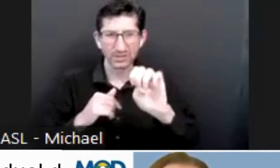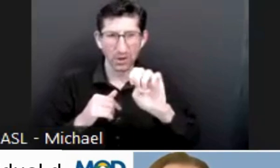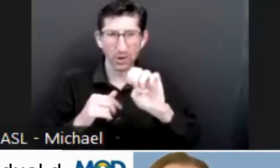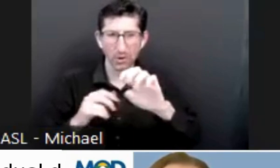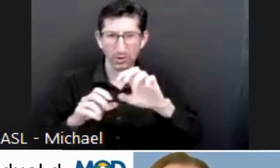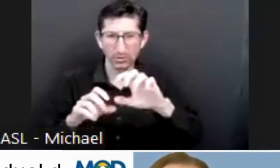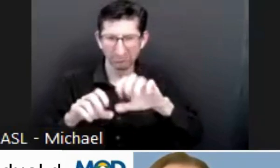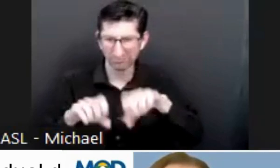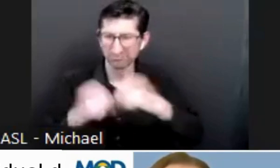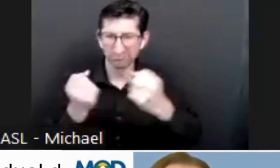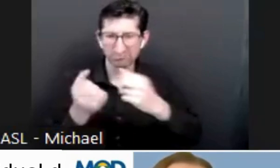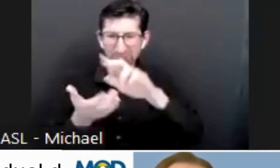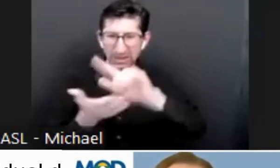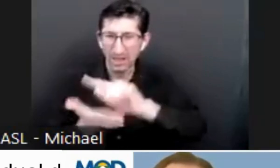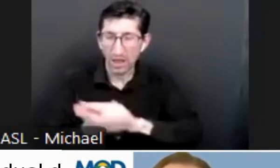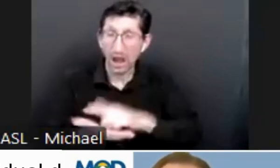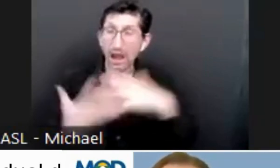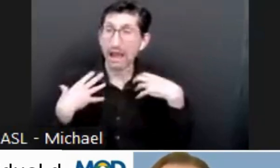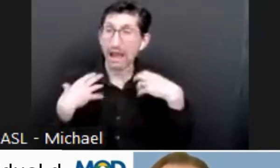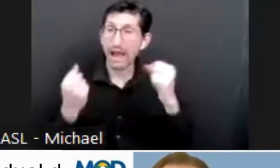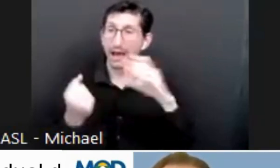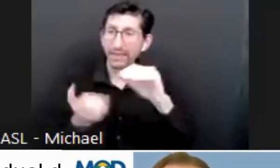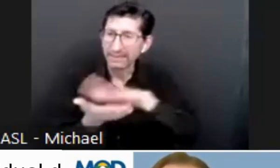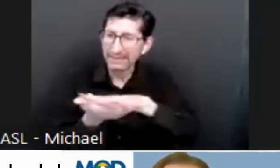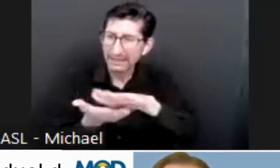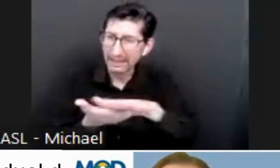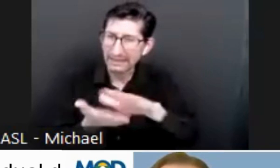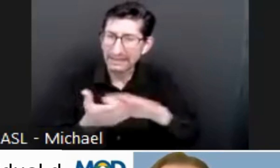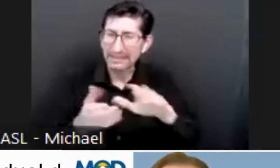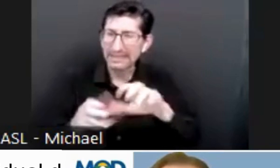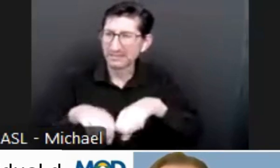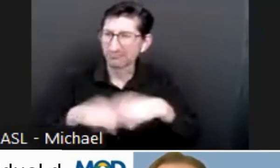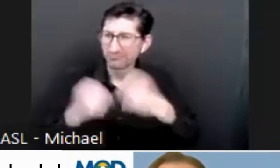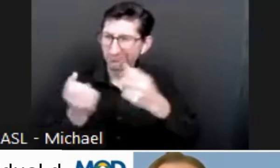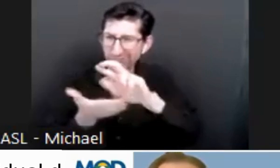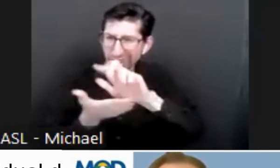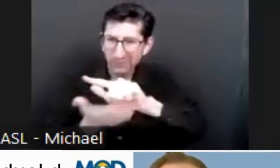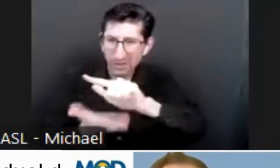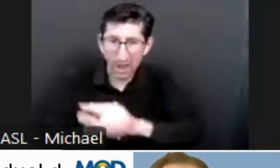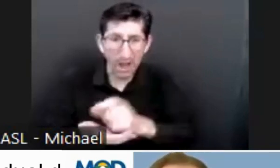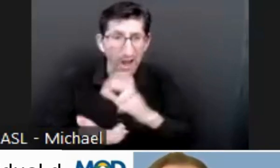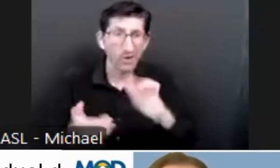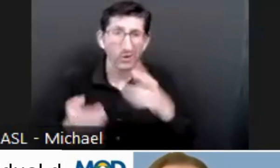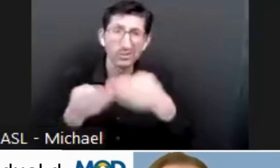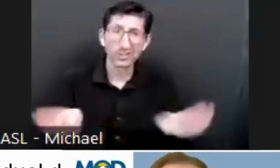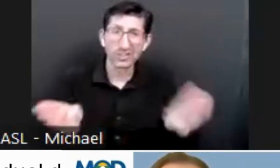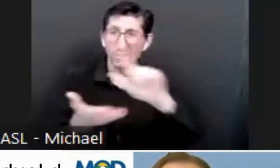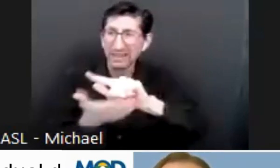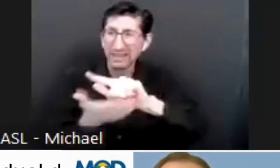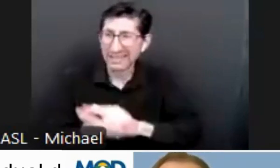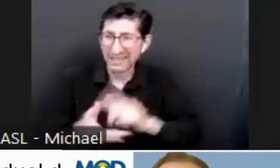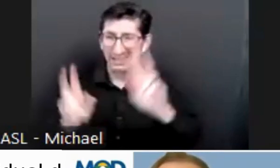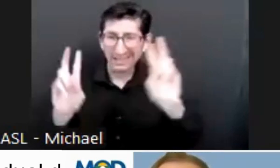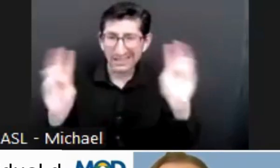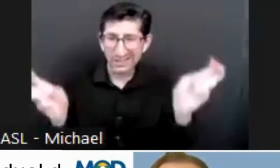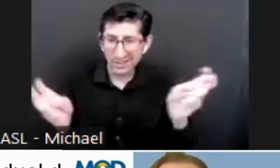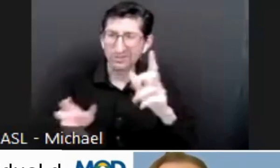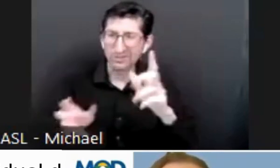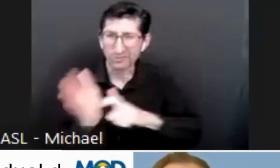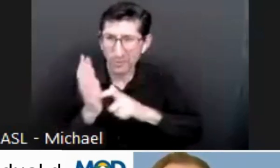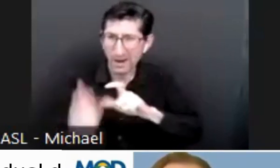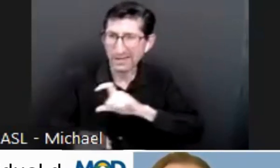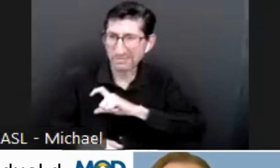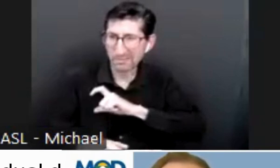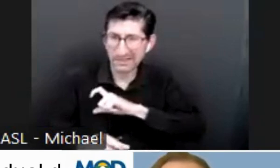and sanitation violation, or it could be something that just is otherwise illegal or an issue for law enforcement. Do note that in